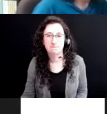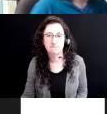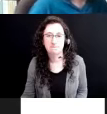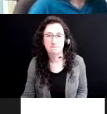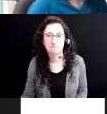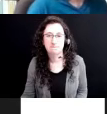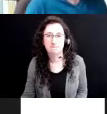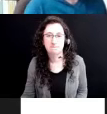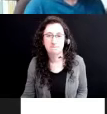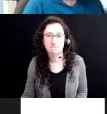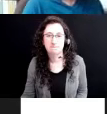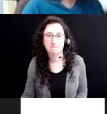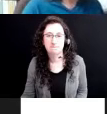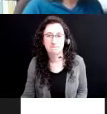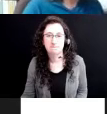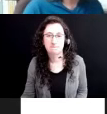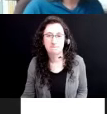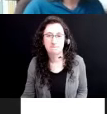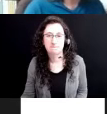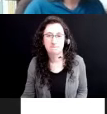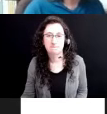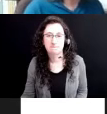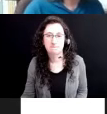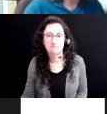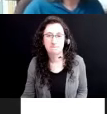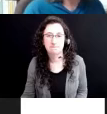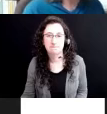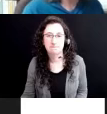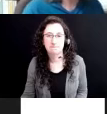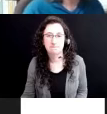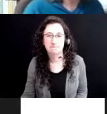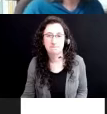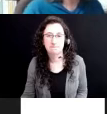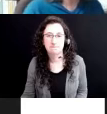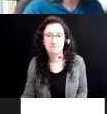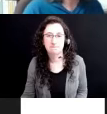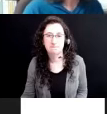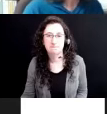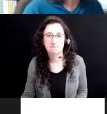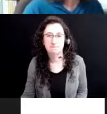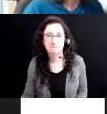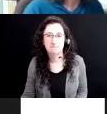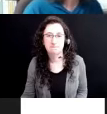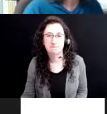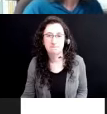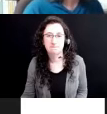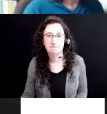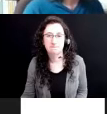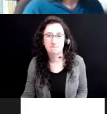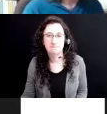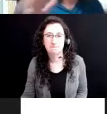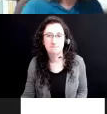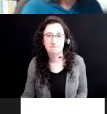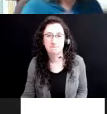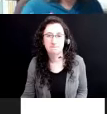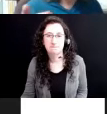there are species of particular concern that, and I'll talk more about that here in a little bit.